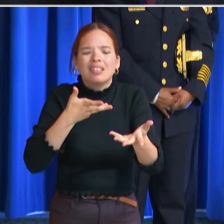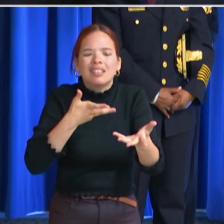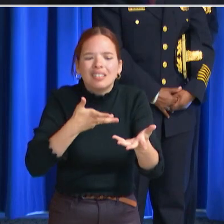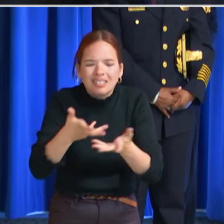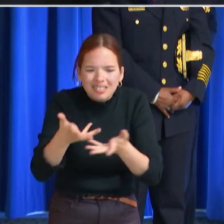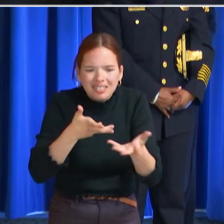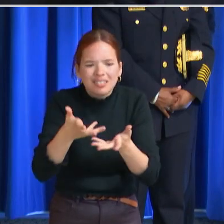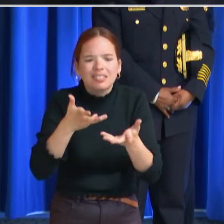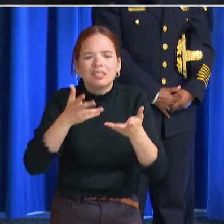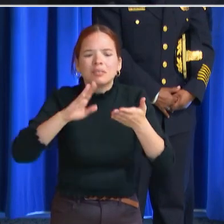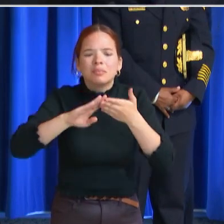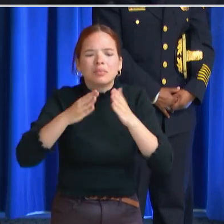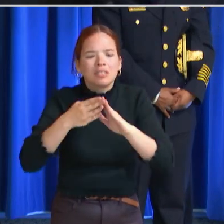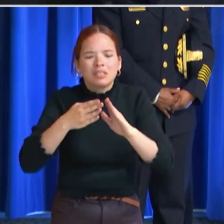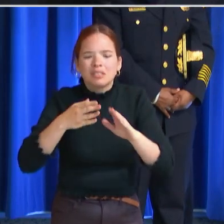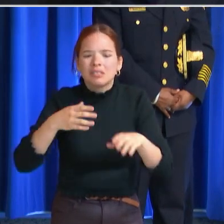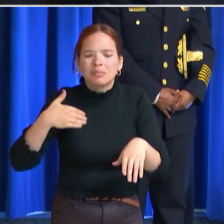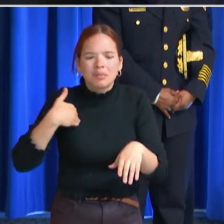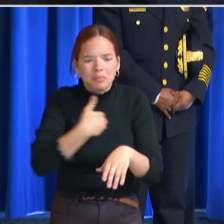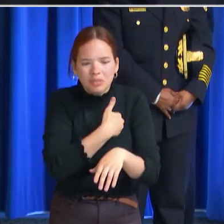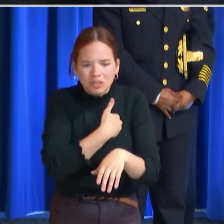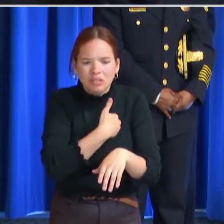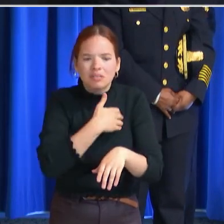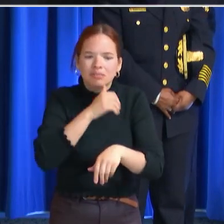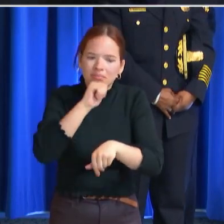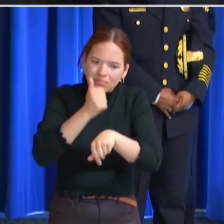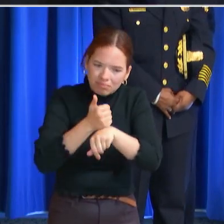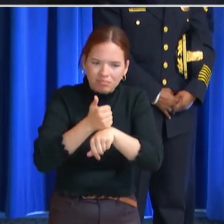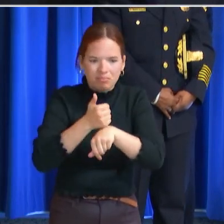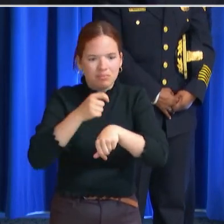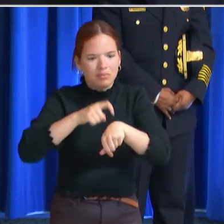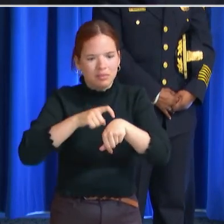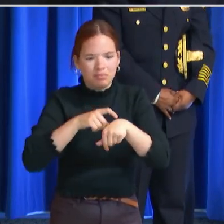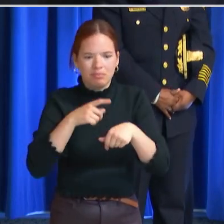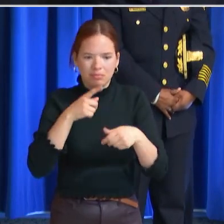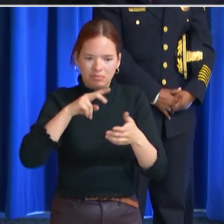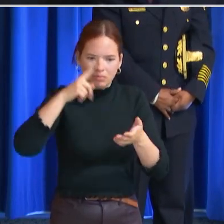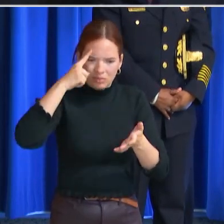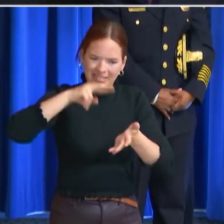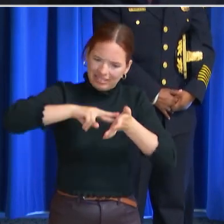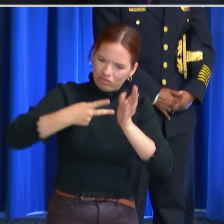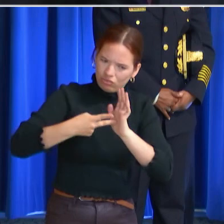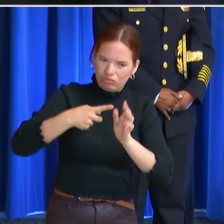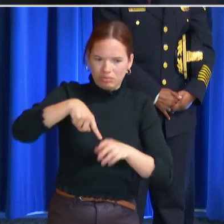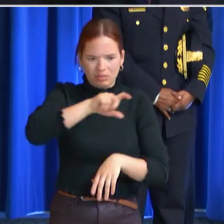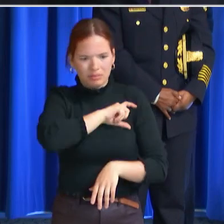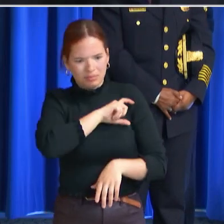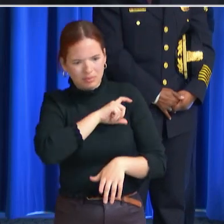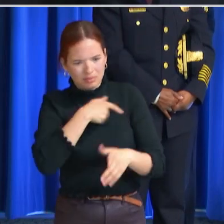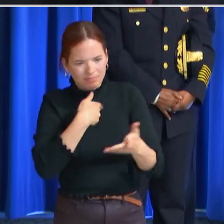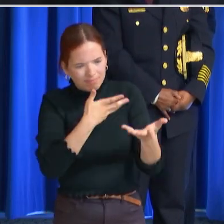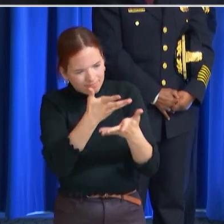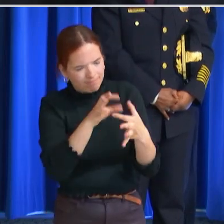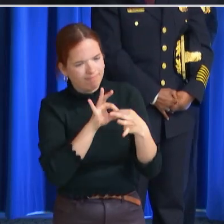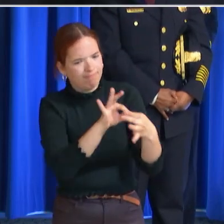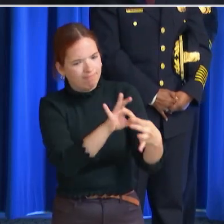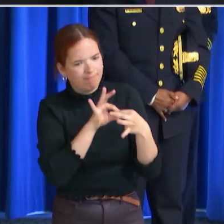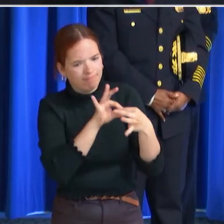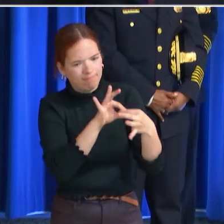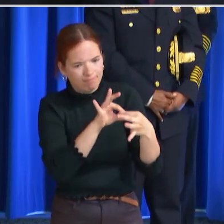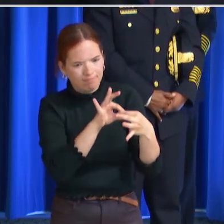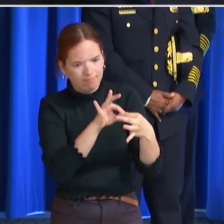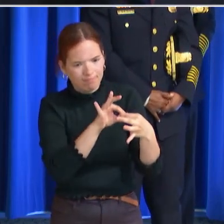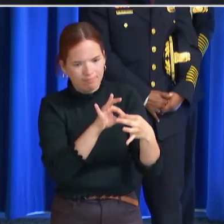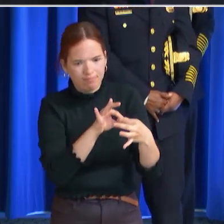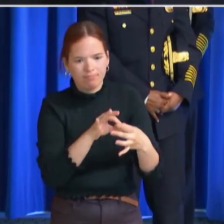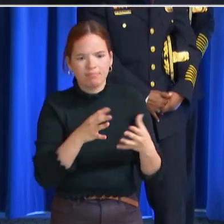really carving out that time for our officers, being intentional in that space. Our officers engage people. I'm sure you do too, right? Matter of